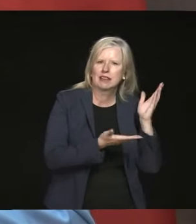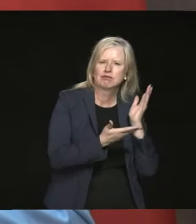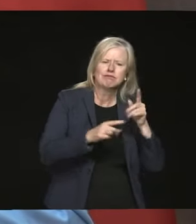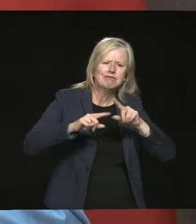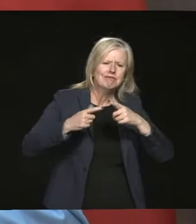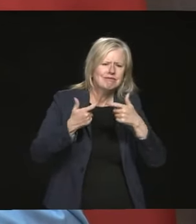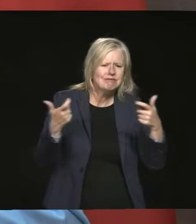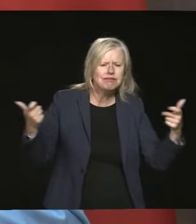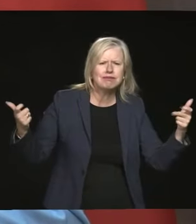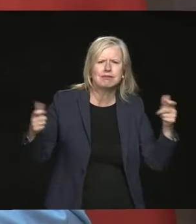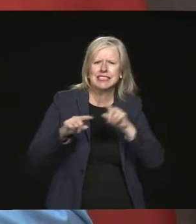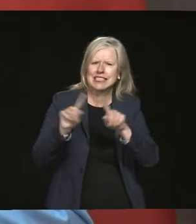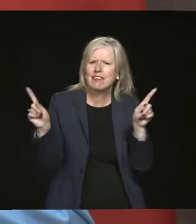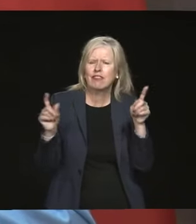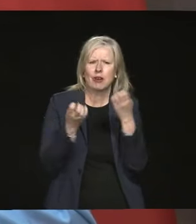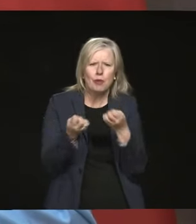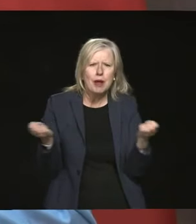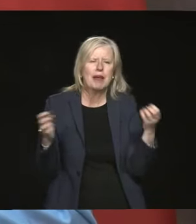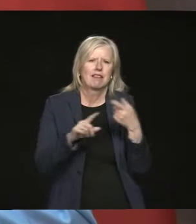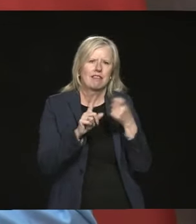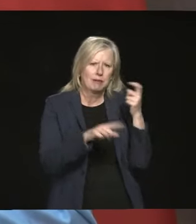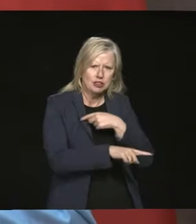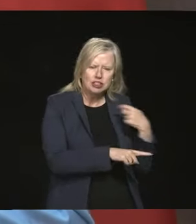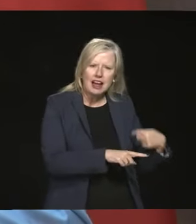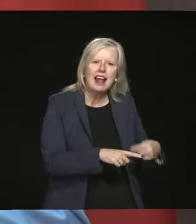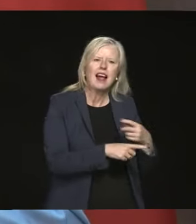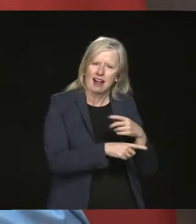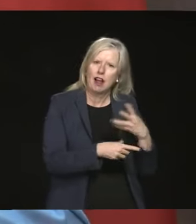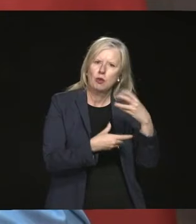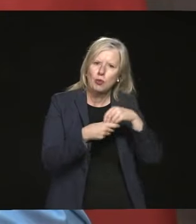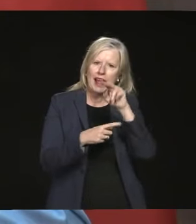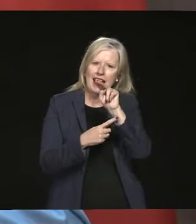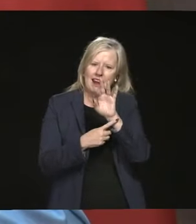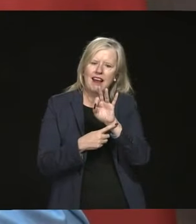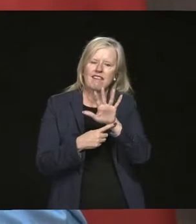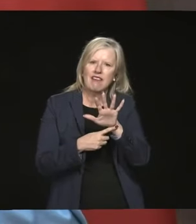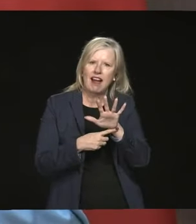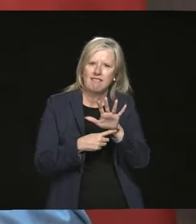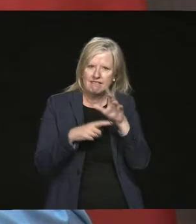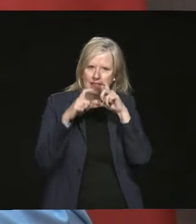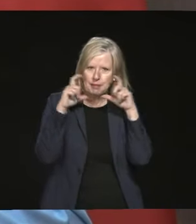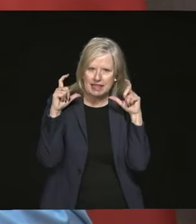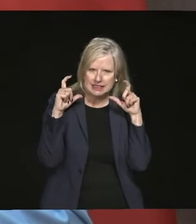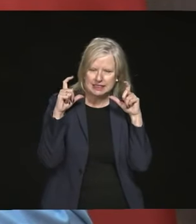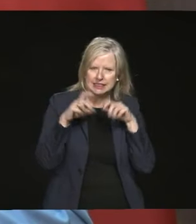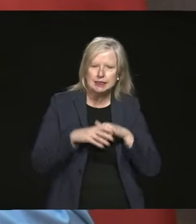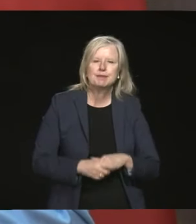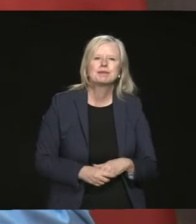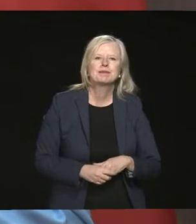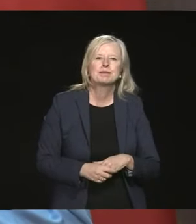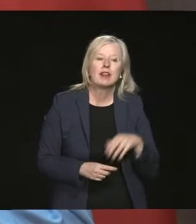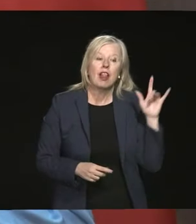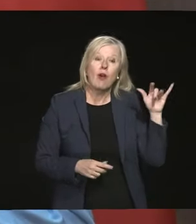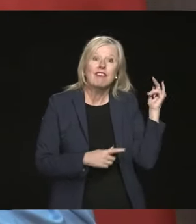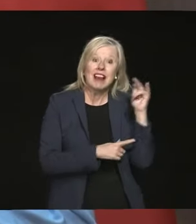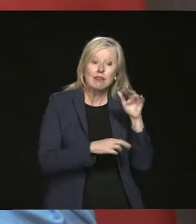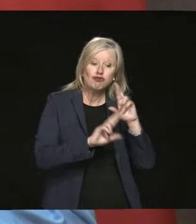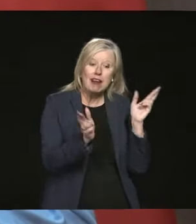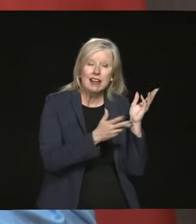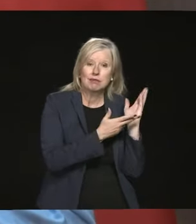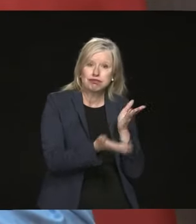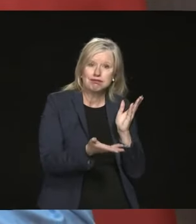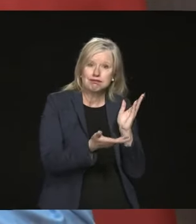China, including N95 masks. These flights are, of course, in addition to goods